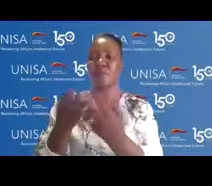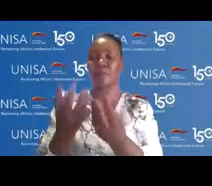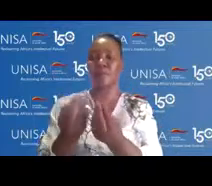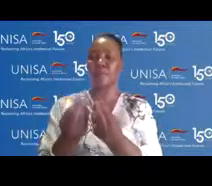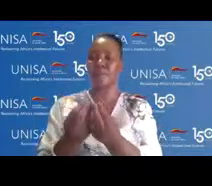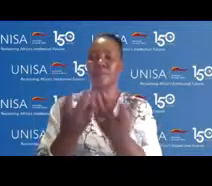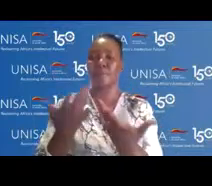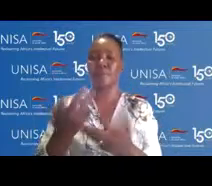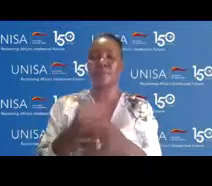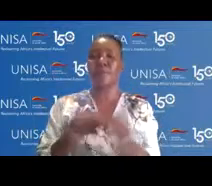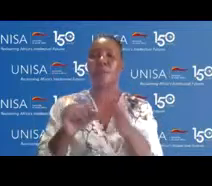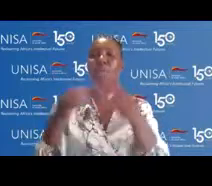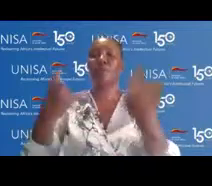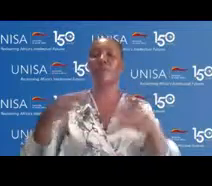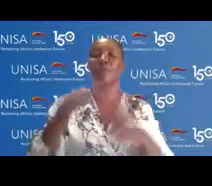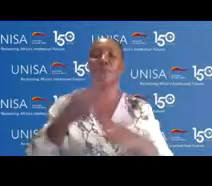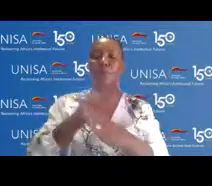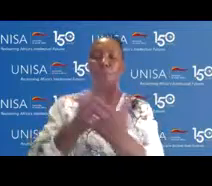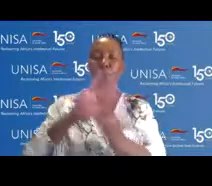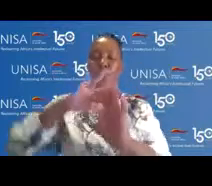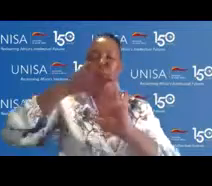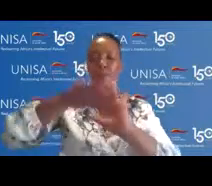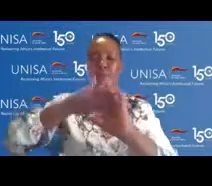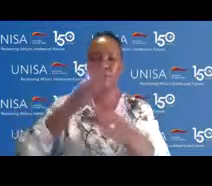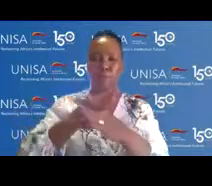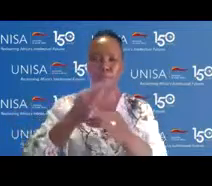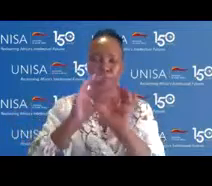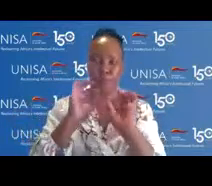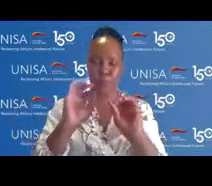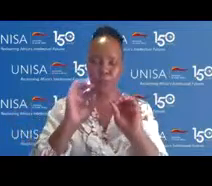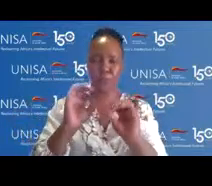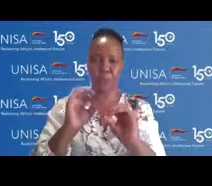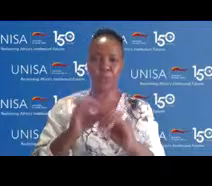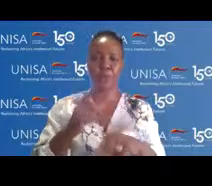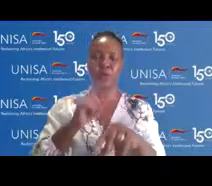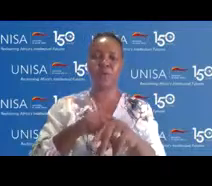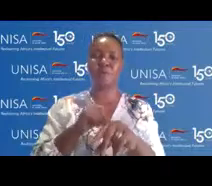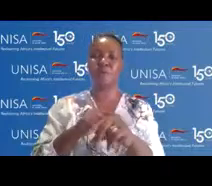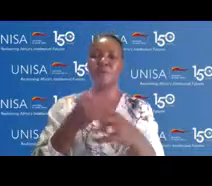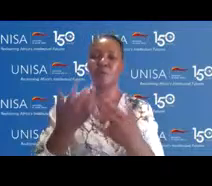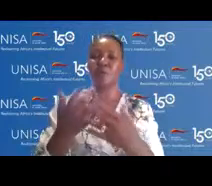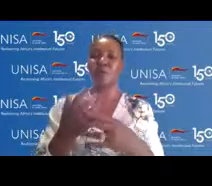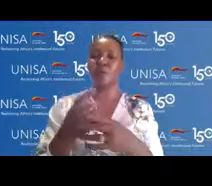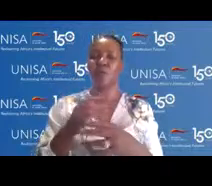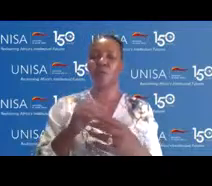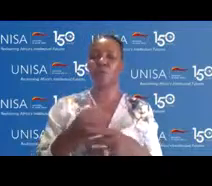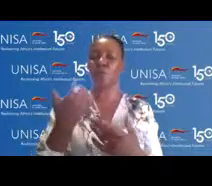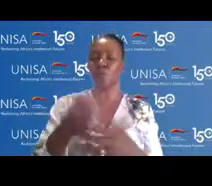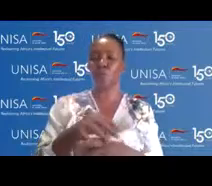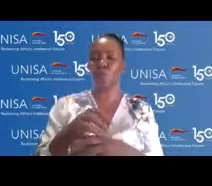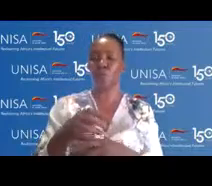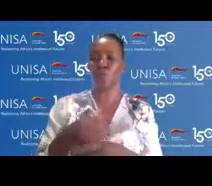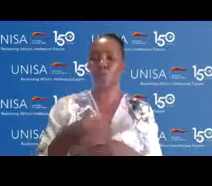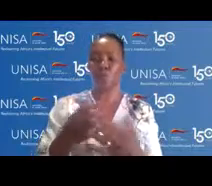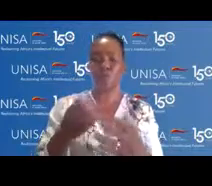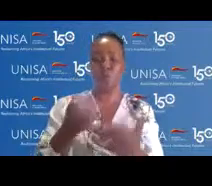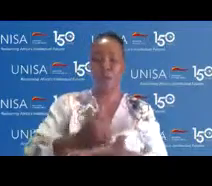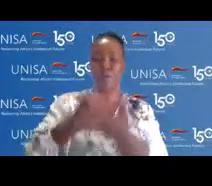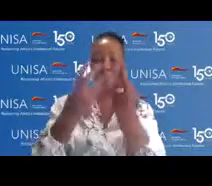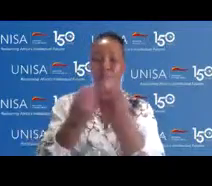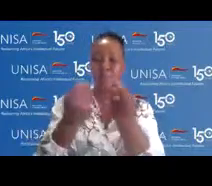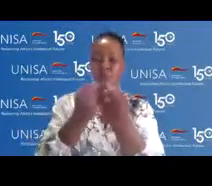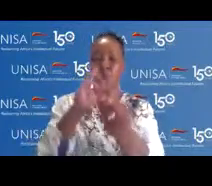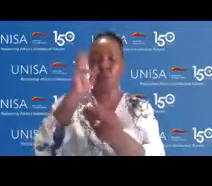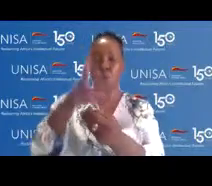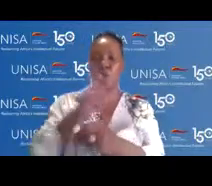important to make sure everything is working on the device that you will be using on the day. So you might be testing it on your